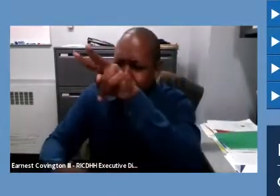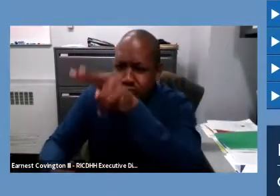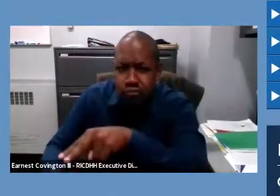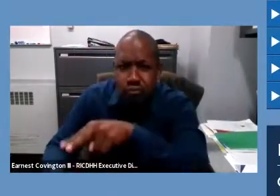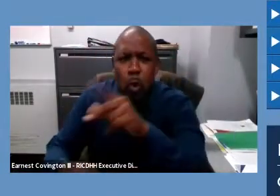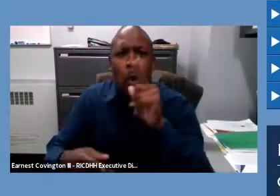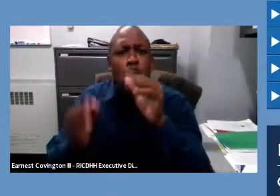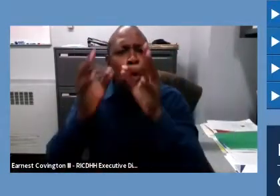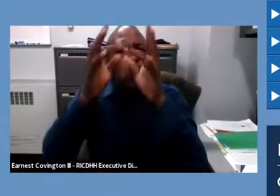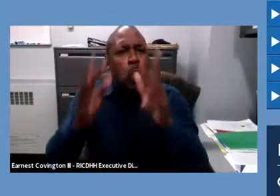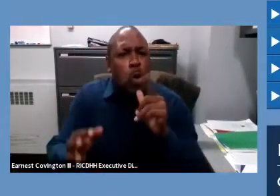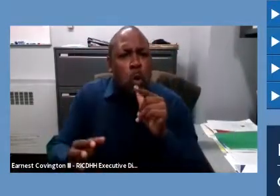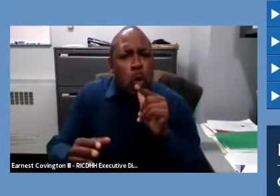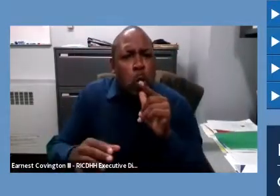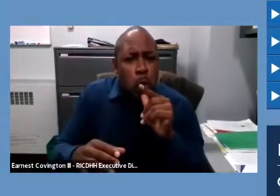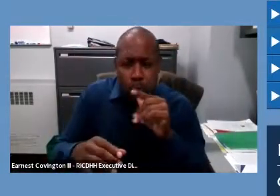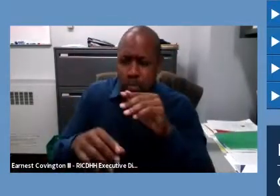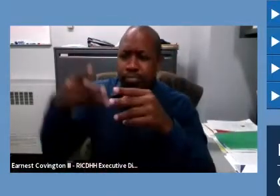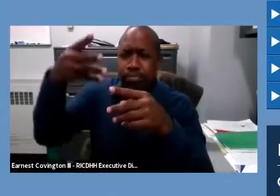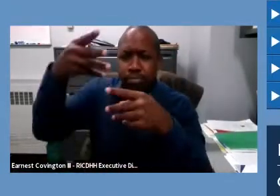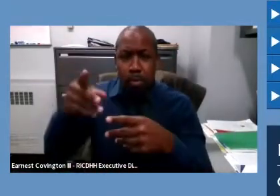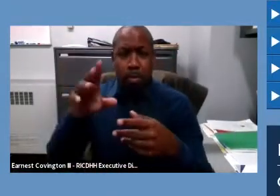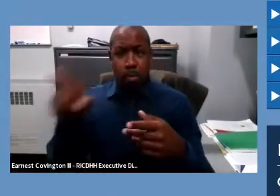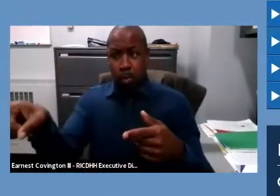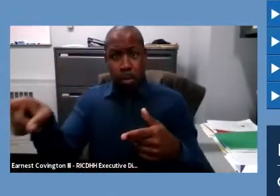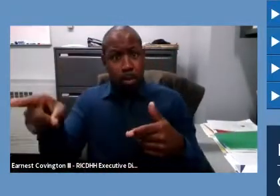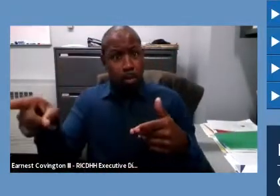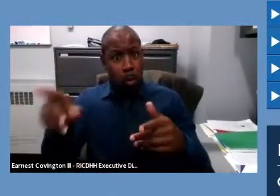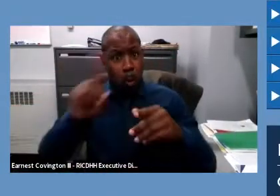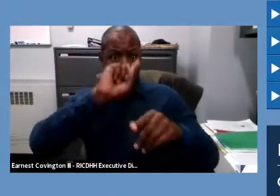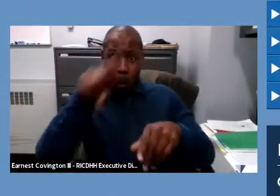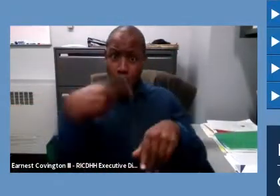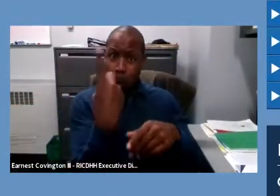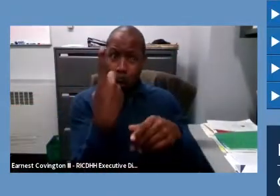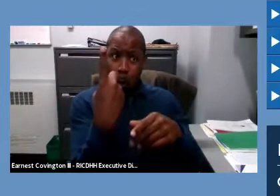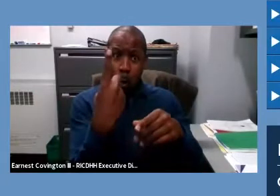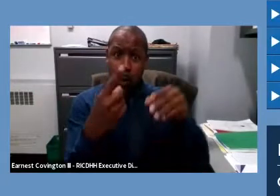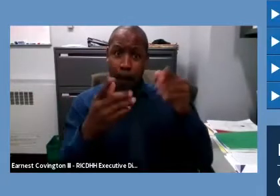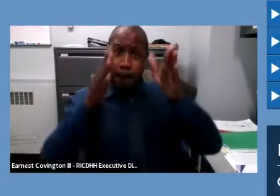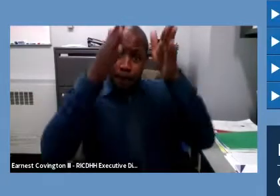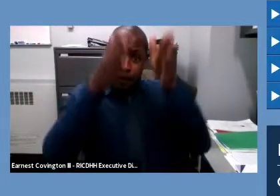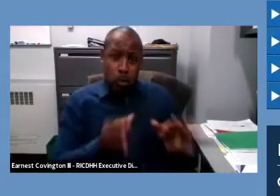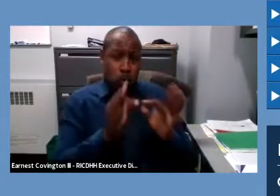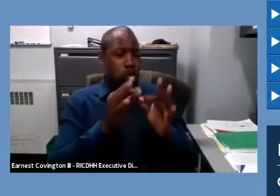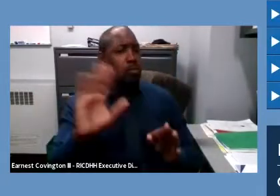Here are all the names of the licensed interpreters in Rhode Island.